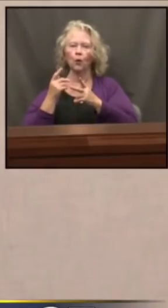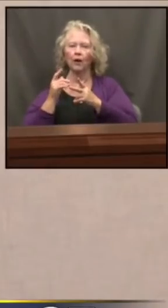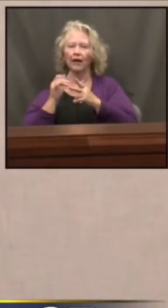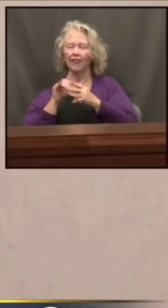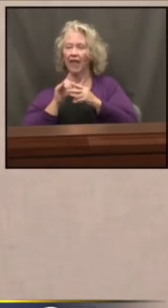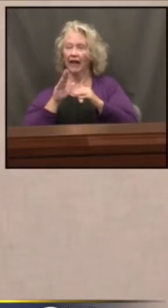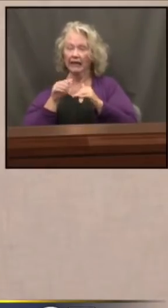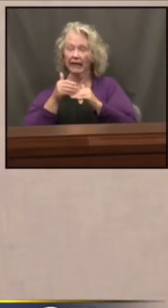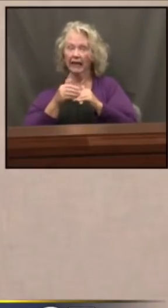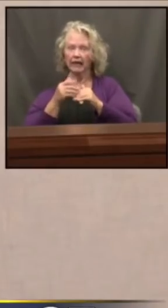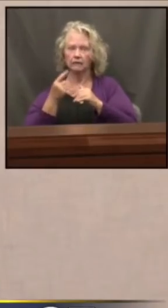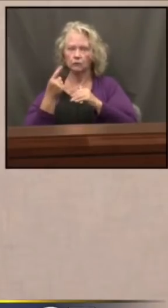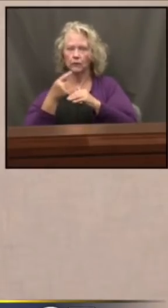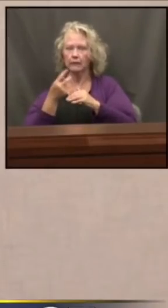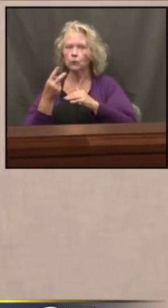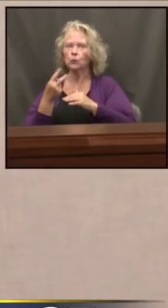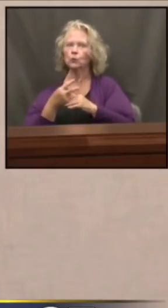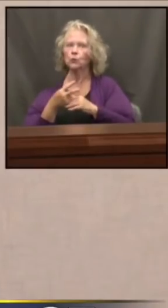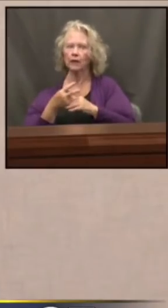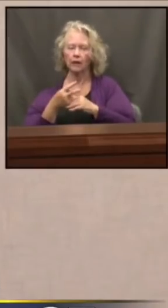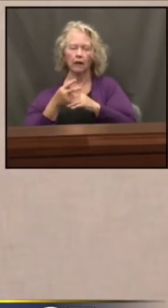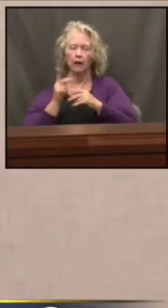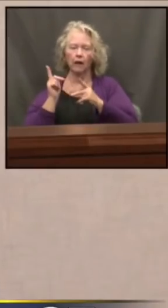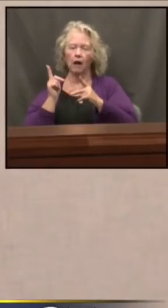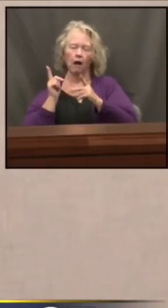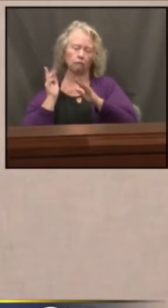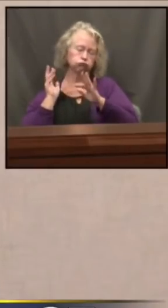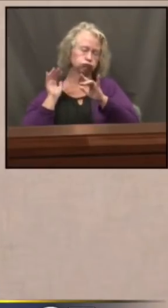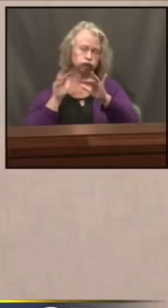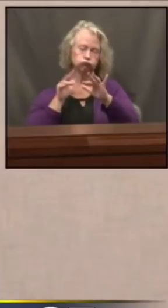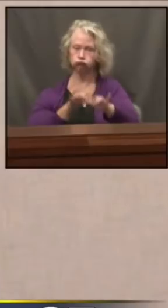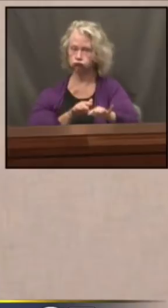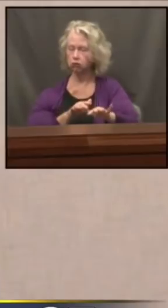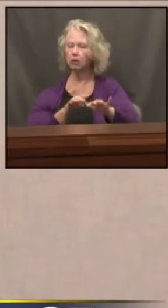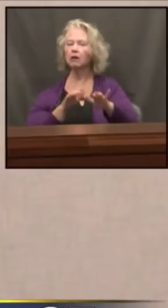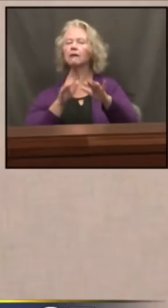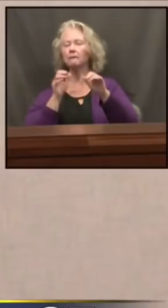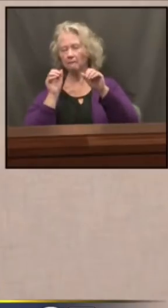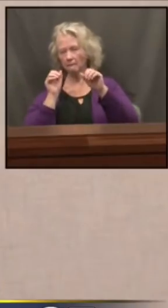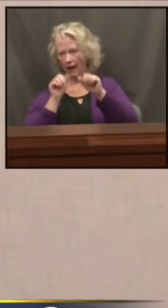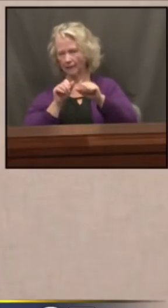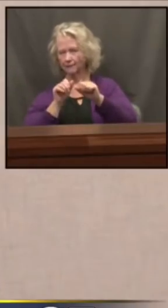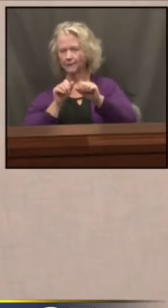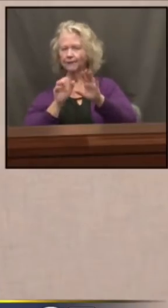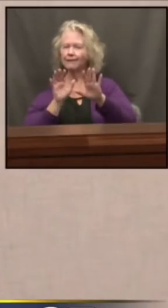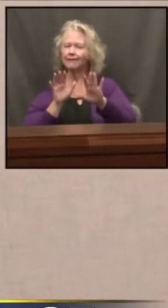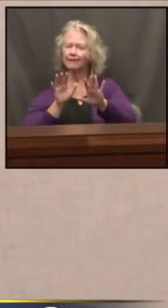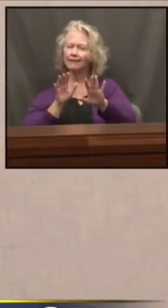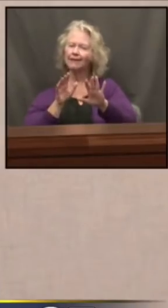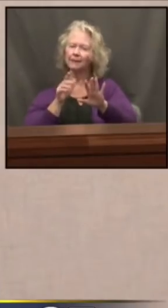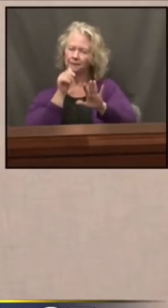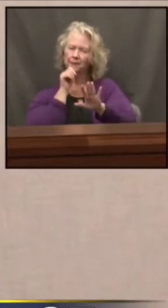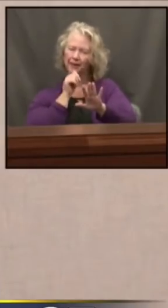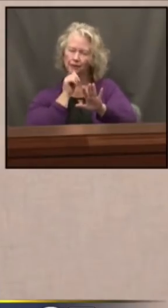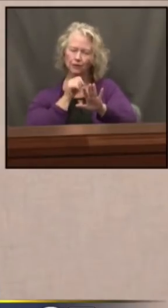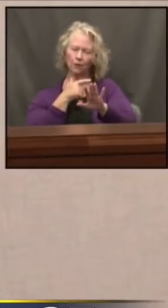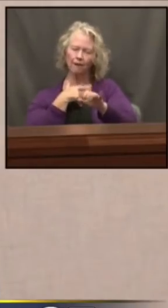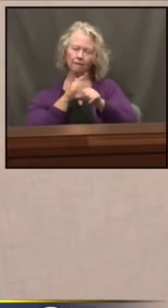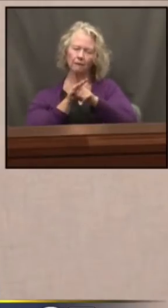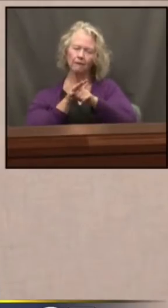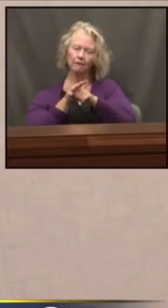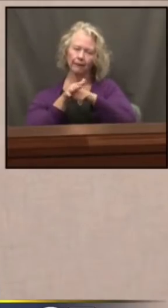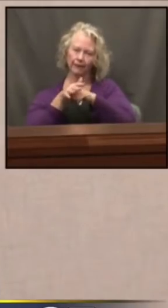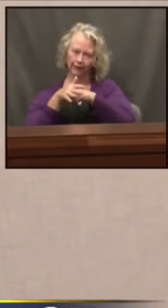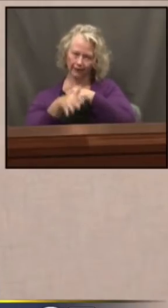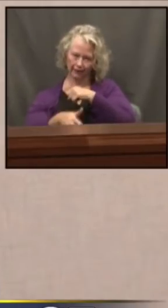next day or two, there could be, at a walk-in site, there may be a bit of a crowd. So just be patient. We've got enough throughput in the system right